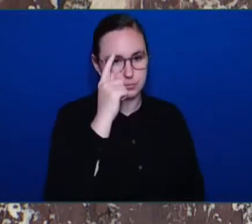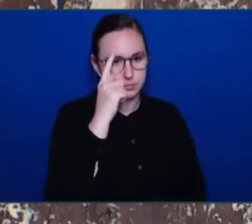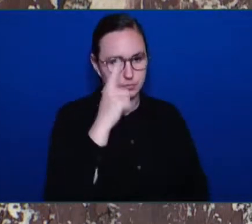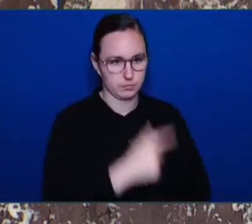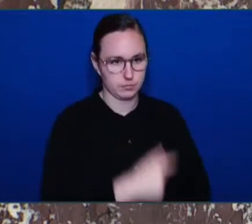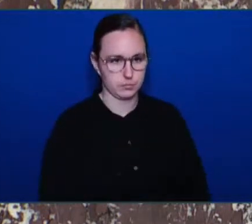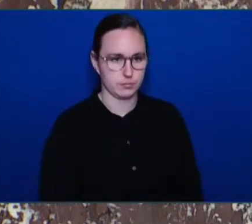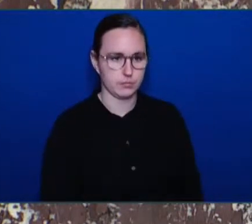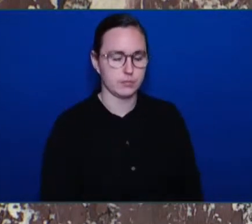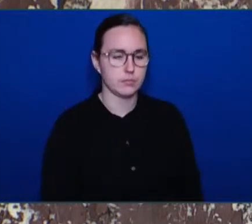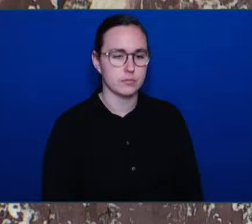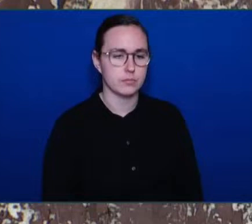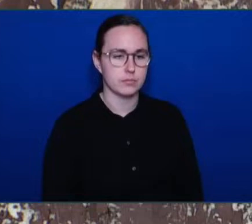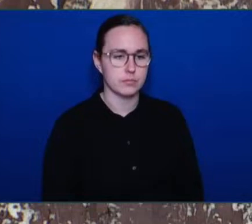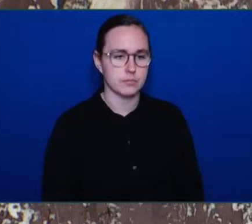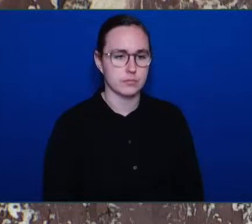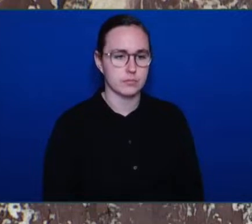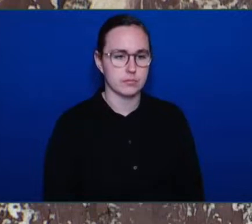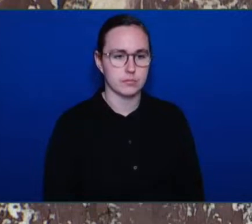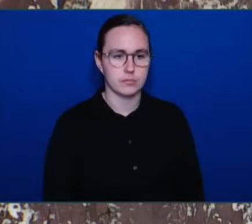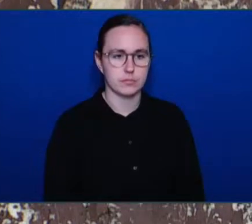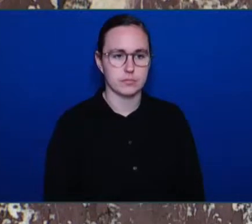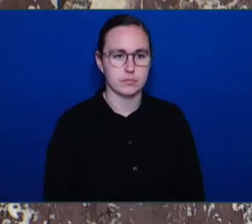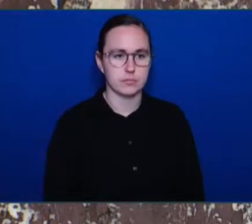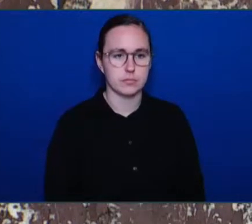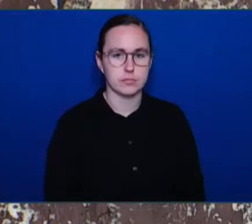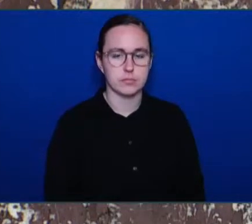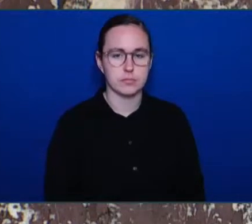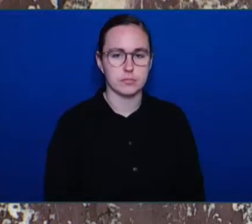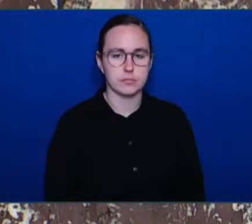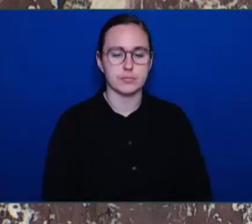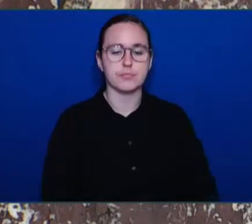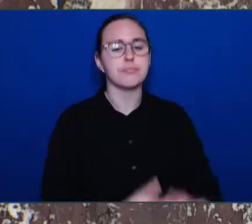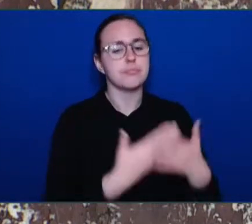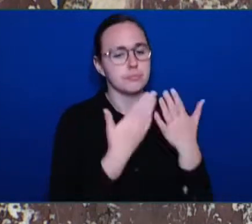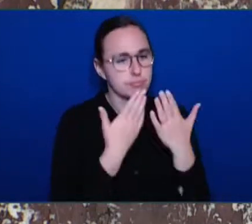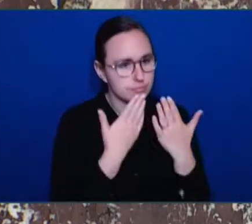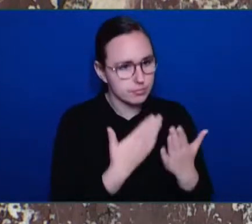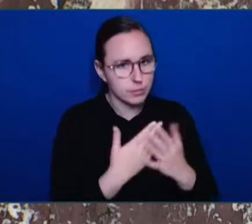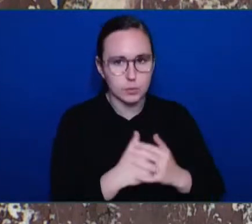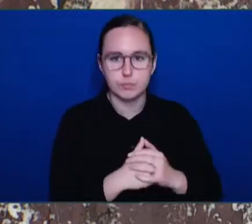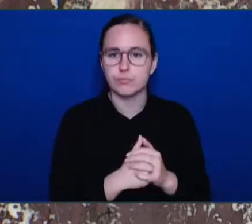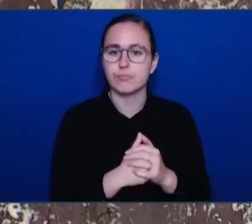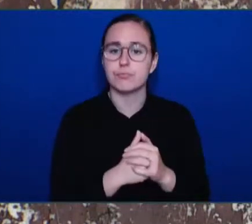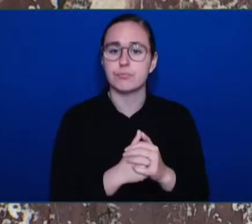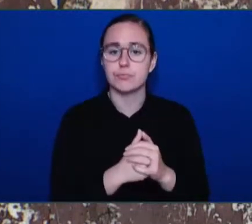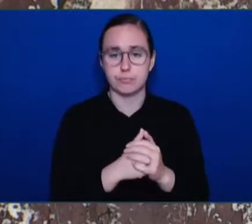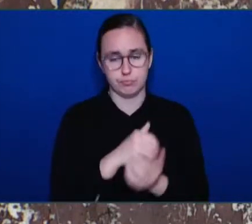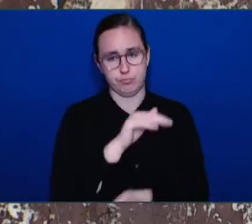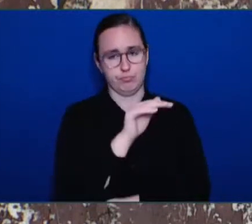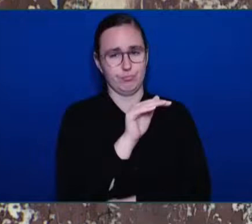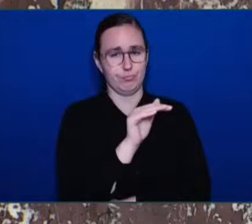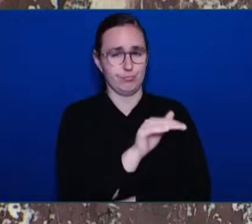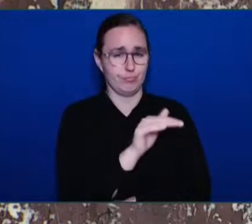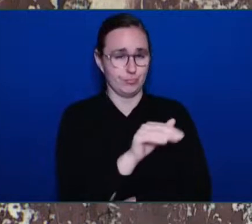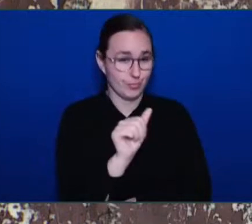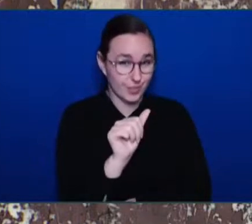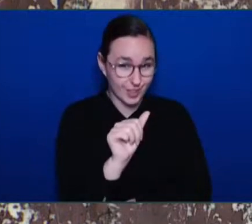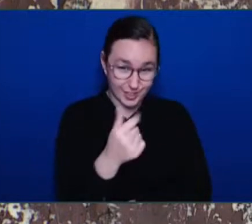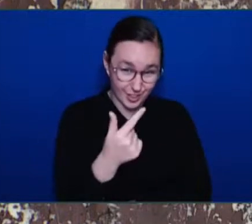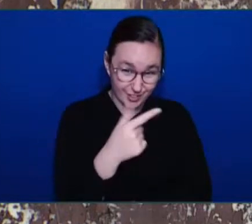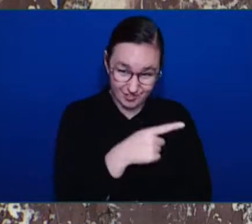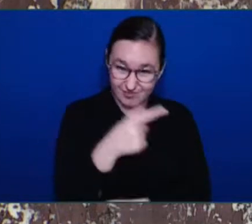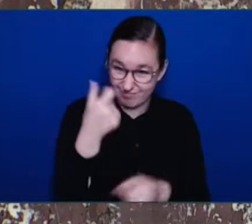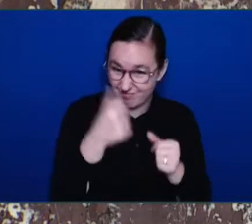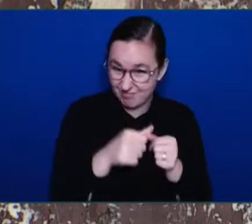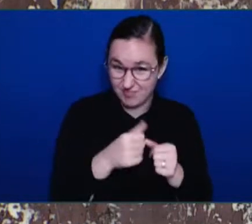Mr. Speaker, first I want to remind our Attorney General that Bill C-75 doesn't preclude the Crown from asking